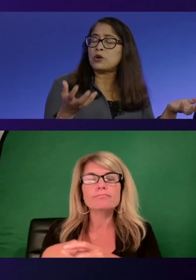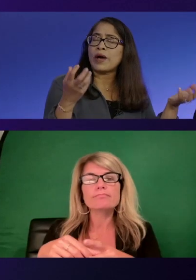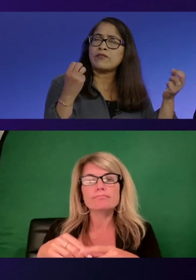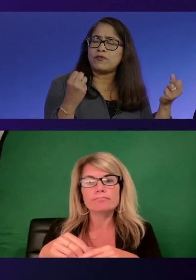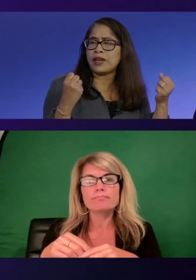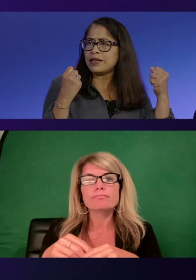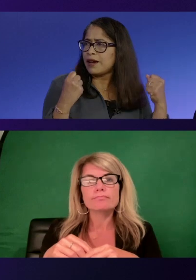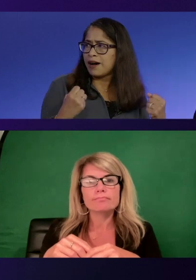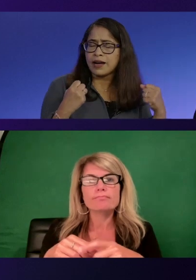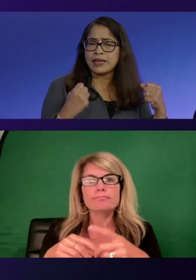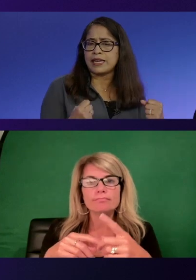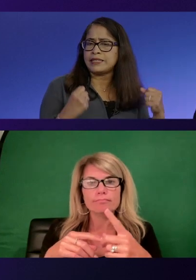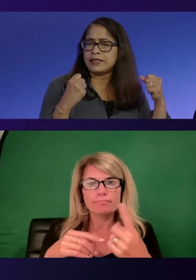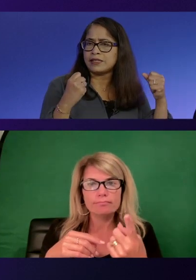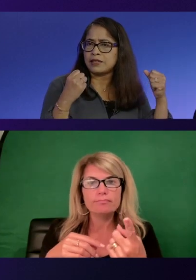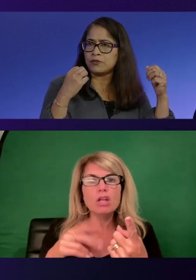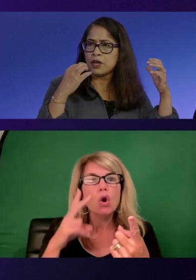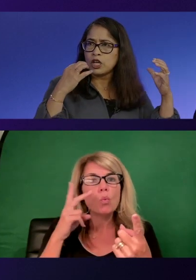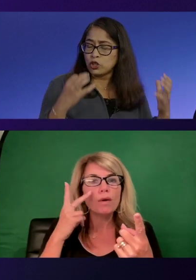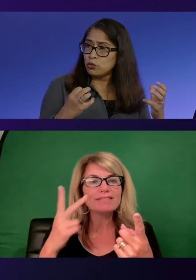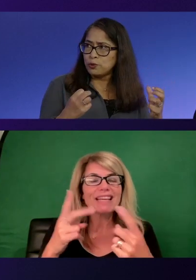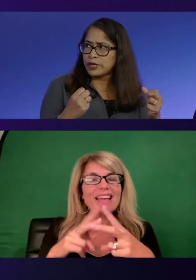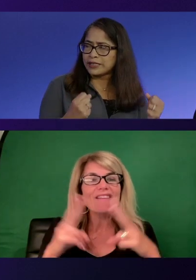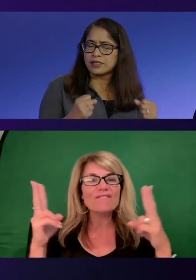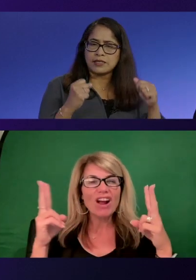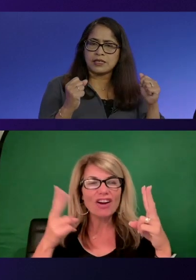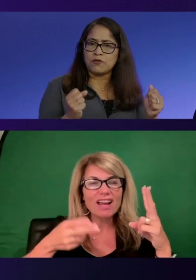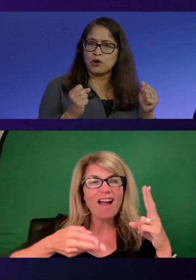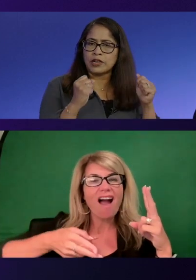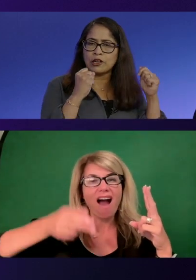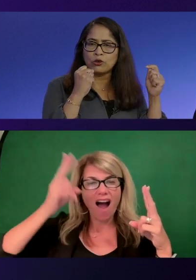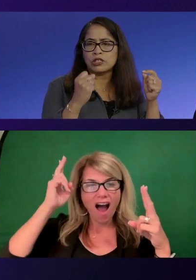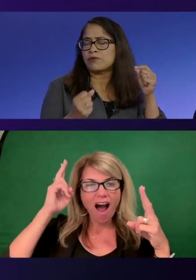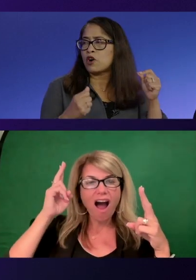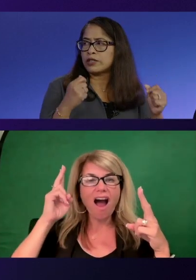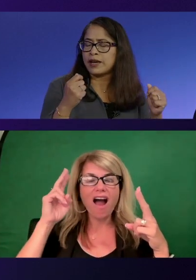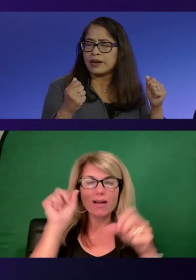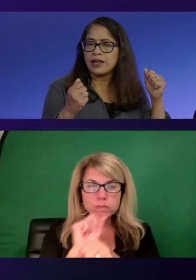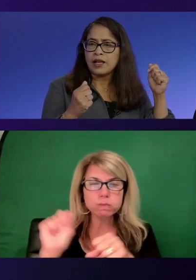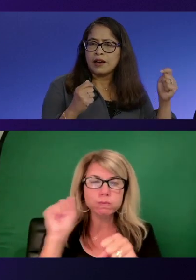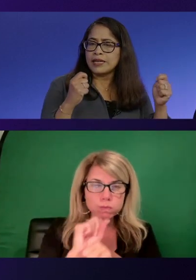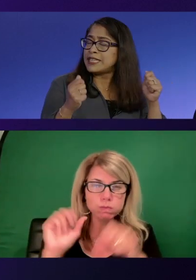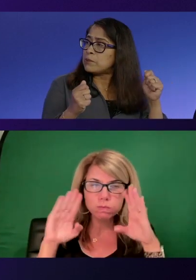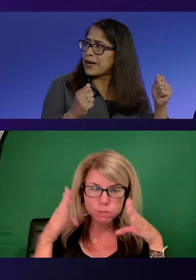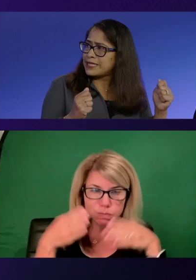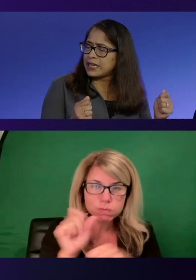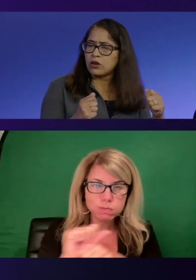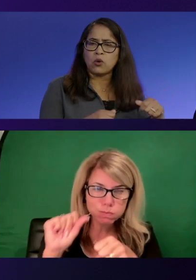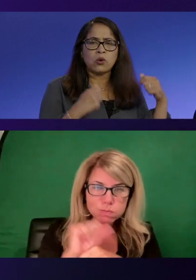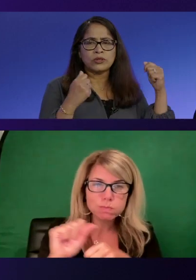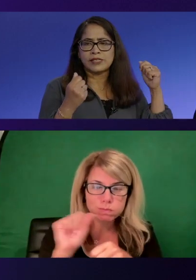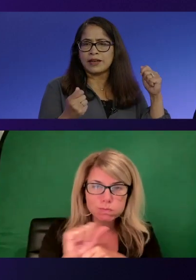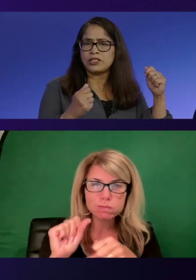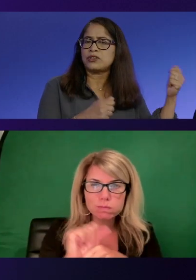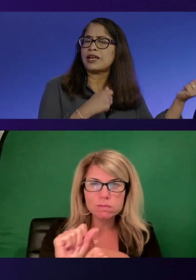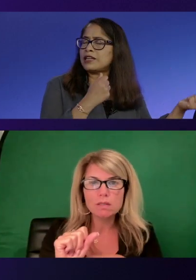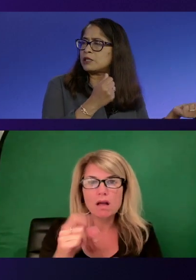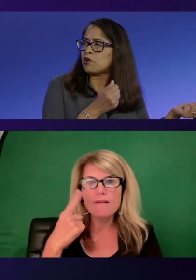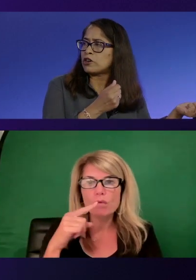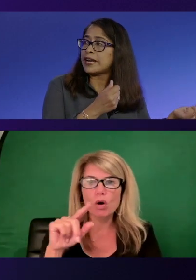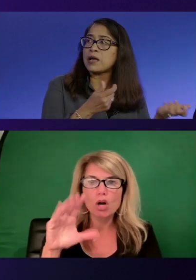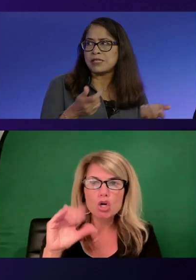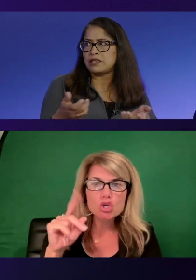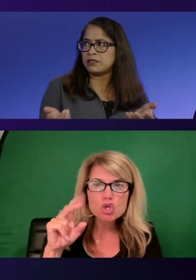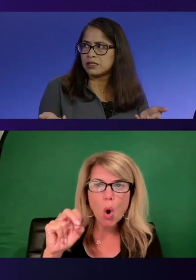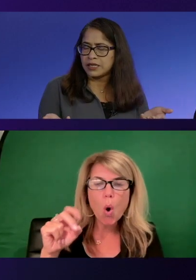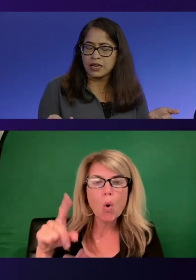they required very high intensive throughput extensive workloads for their tick-by-tick quotes and trades,